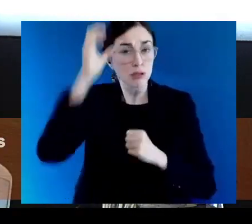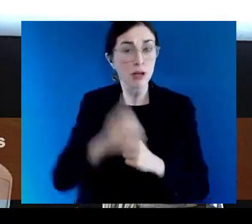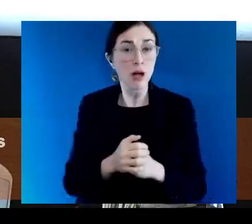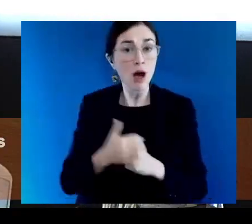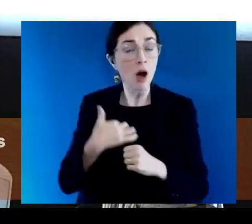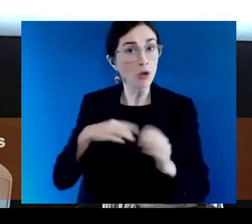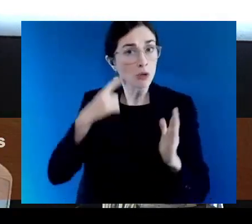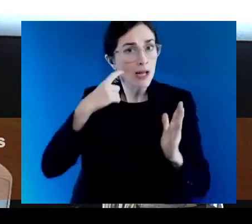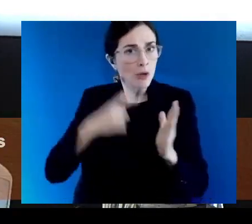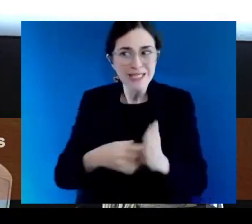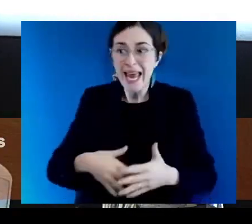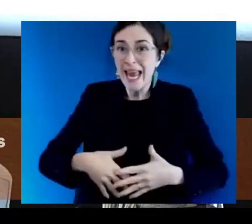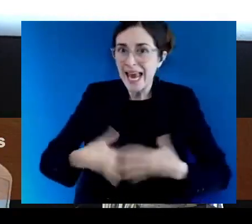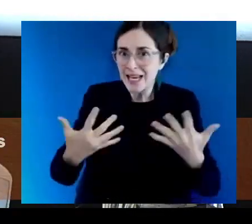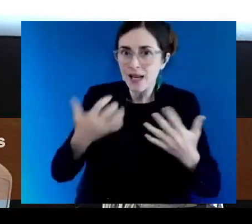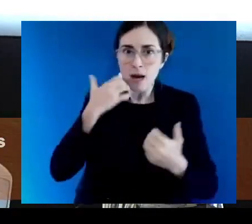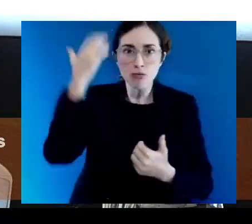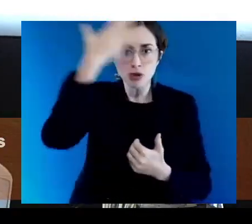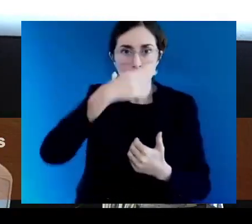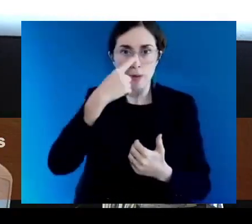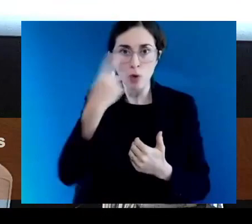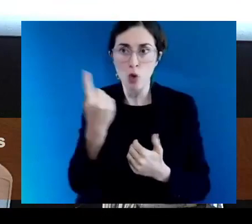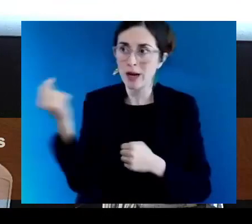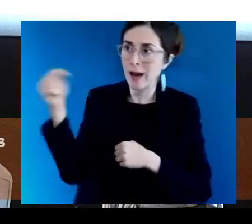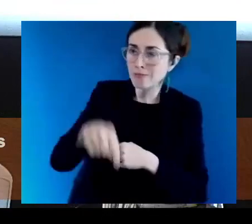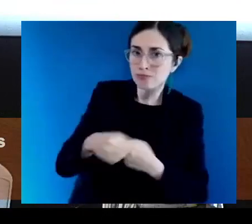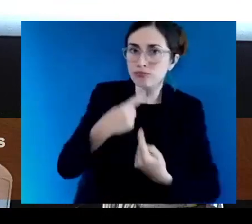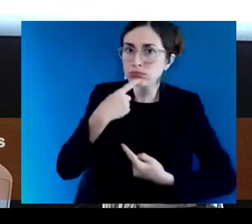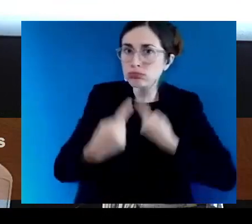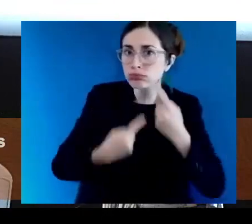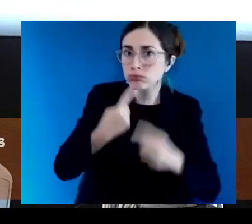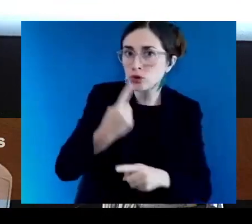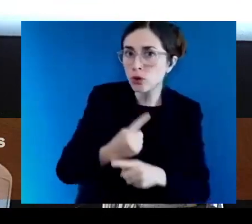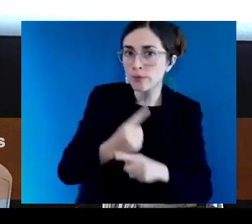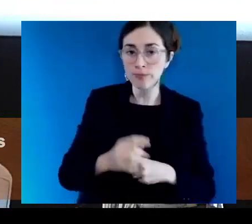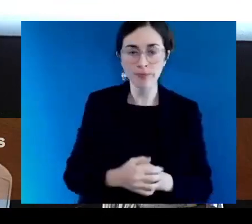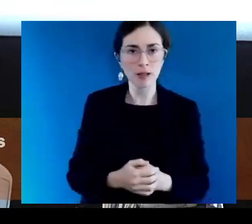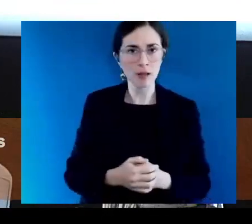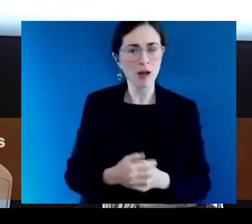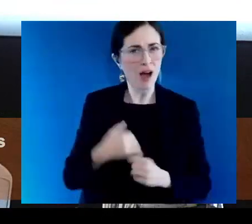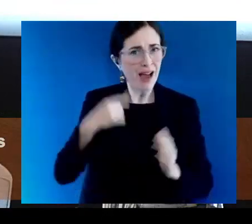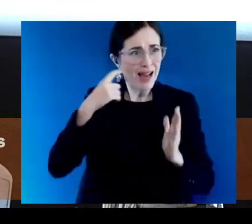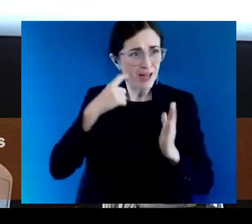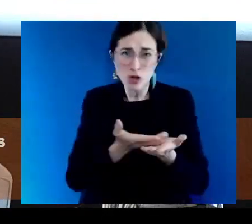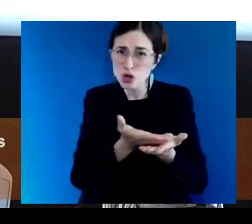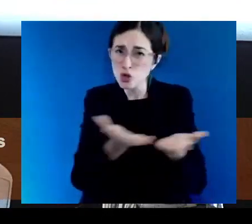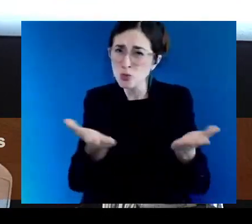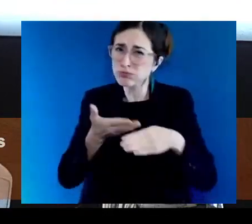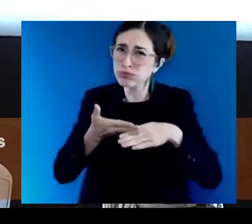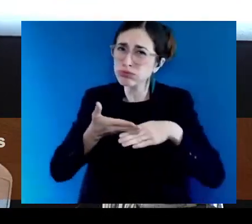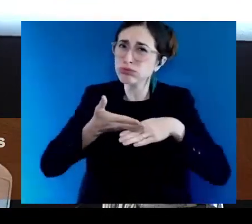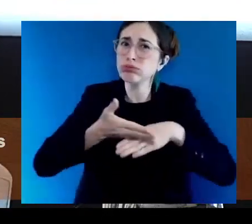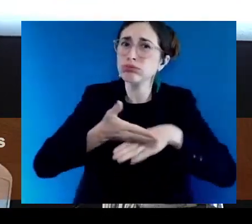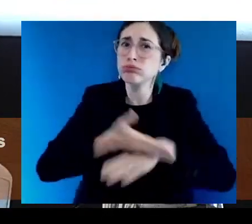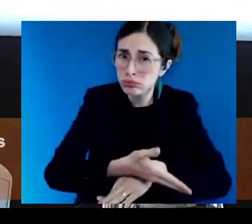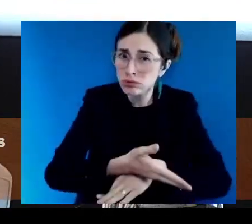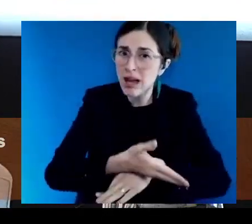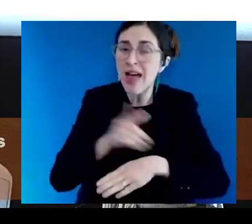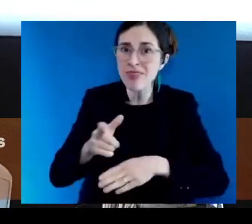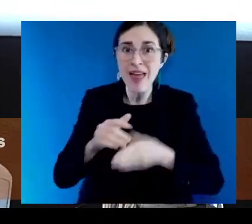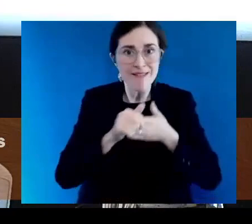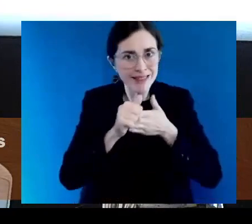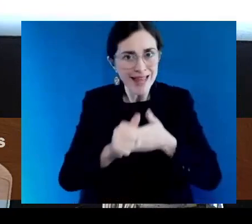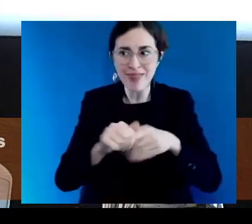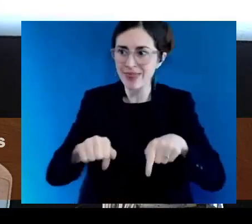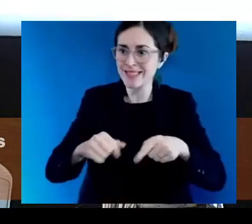Commission. I also would like to acknowledge the work of the Commission and the Commissioners who have led this truth-telling process into